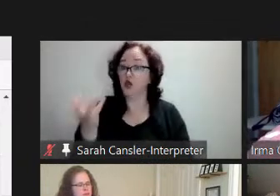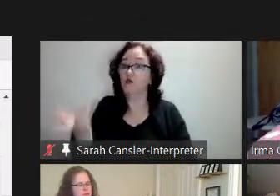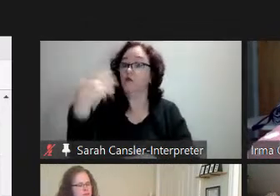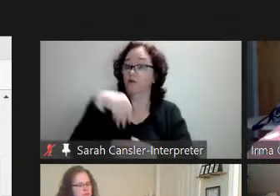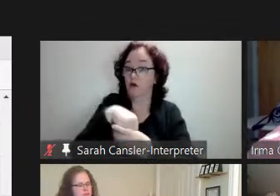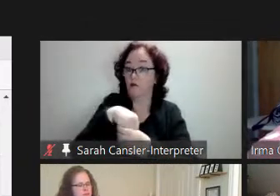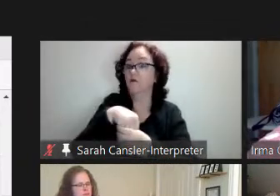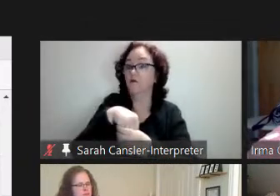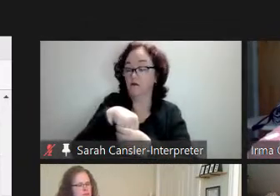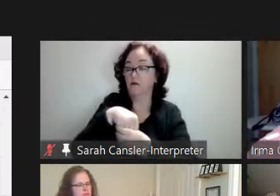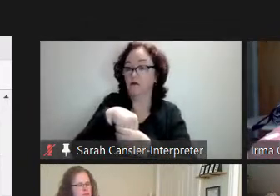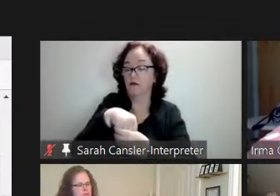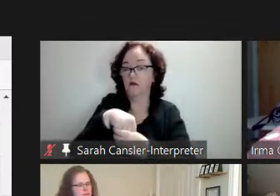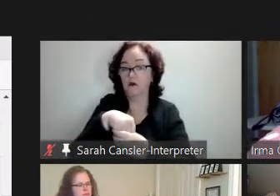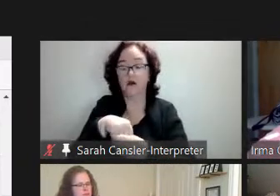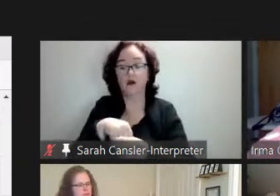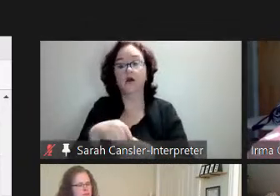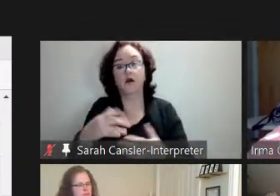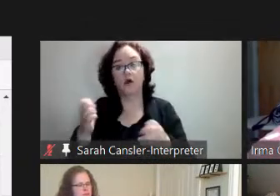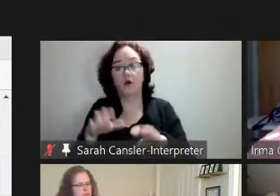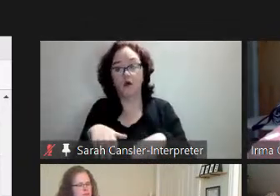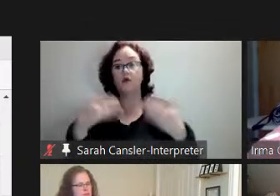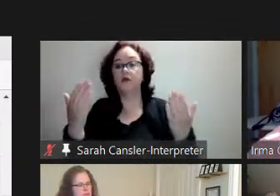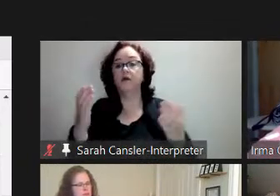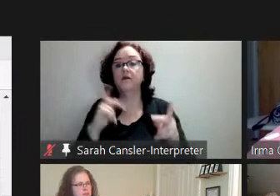open opportunity for folks to come by.